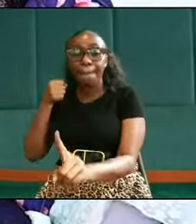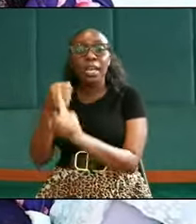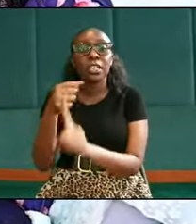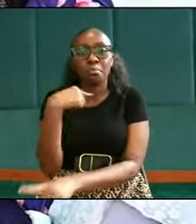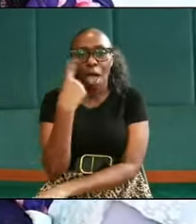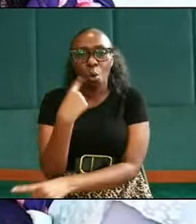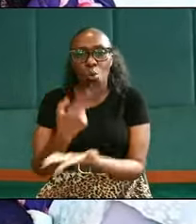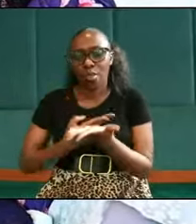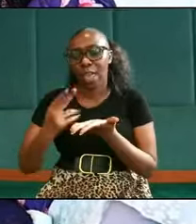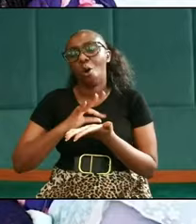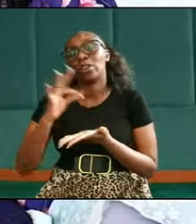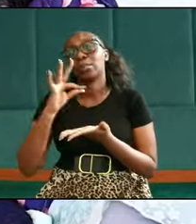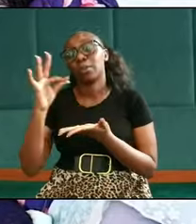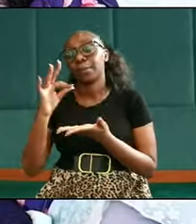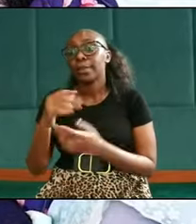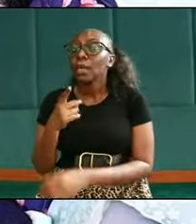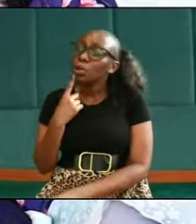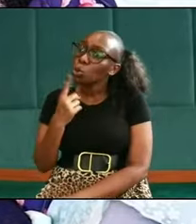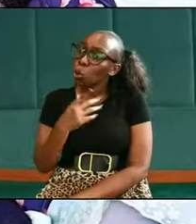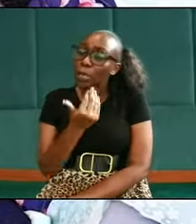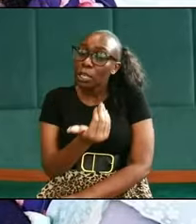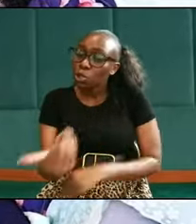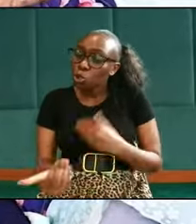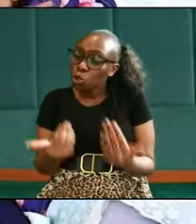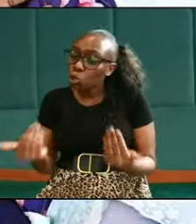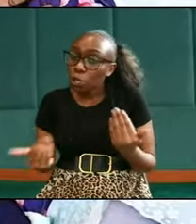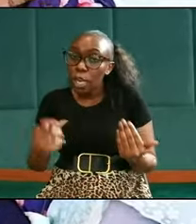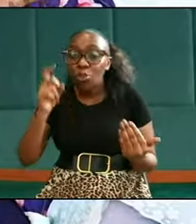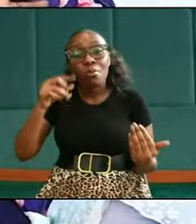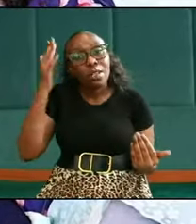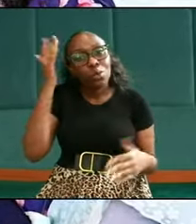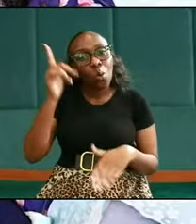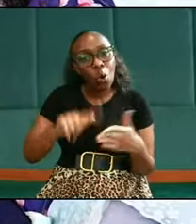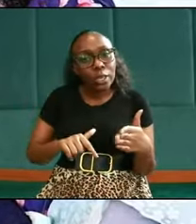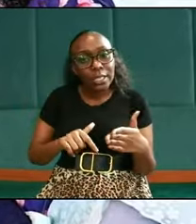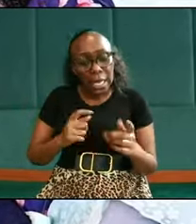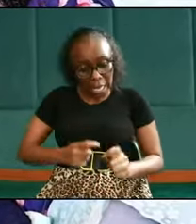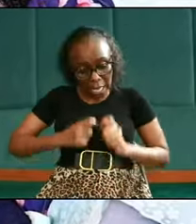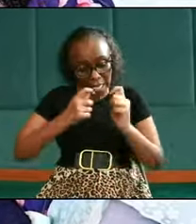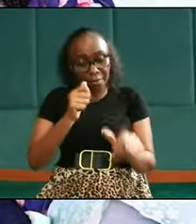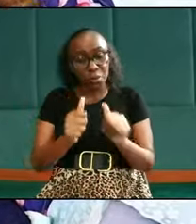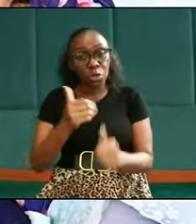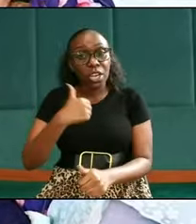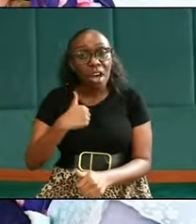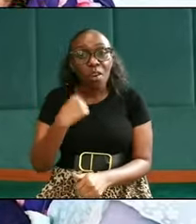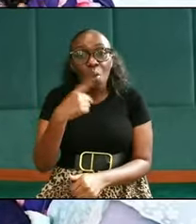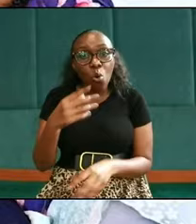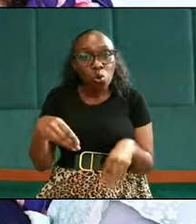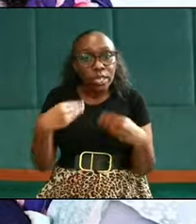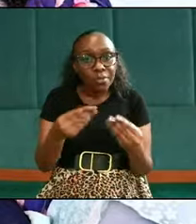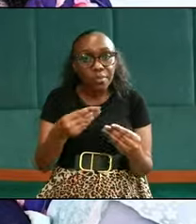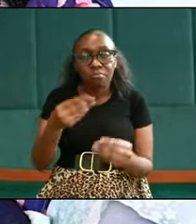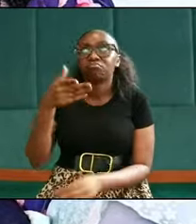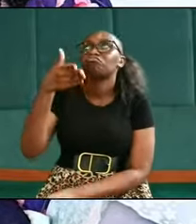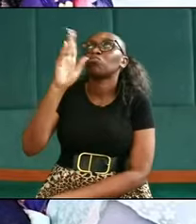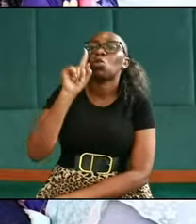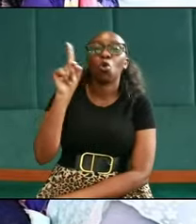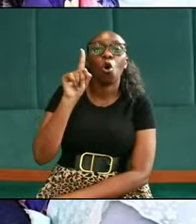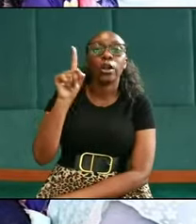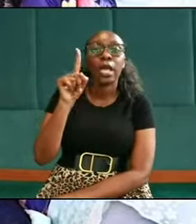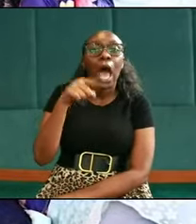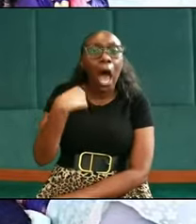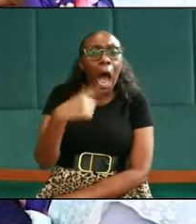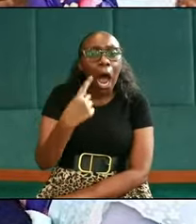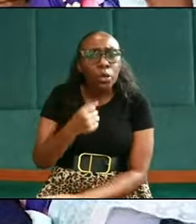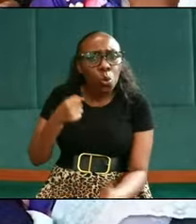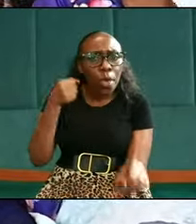Spirit. Children, one thing we have to know, the gifts that you have been given by God and imparted by the